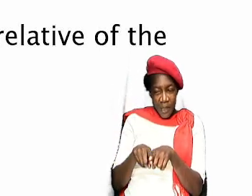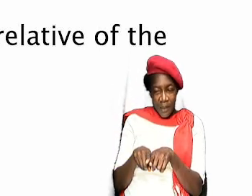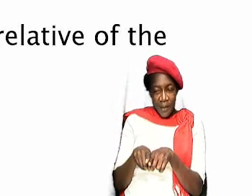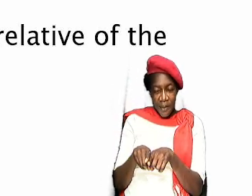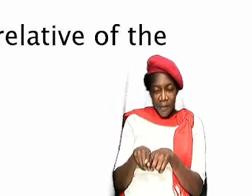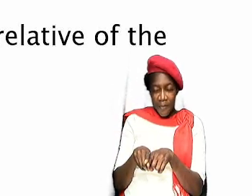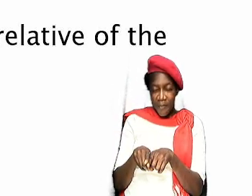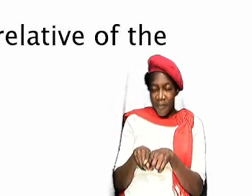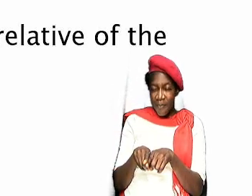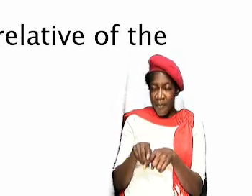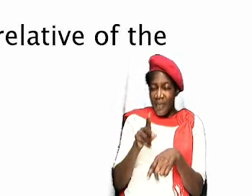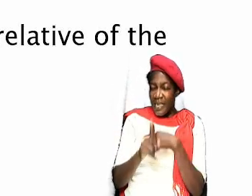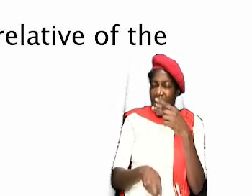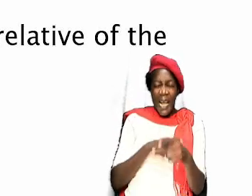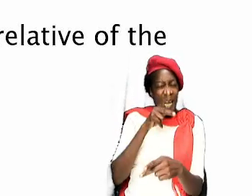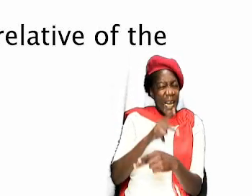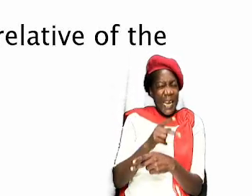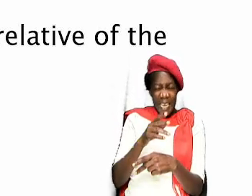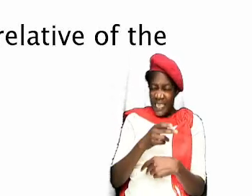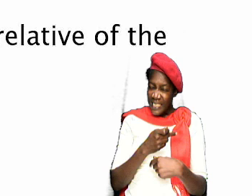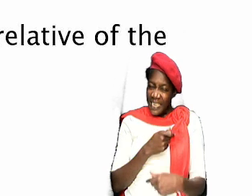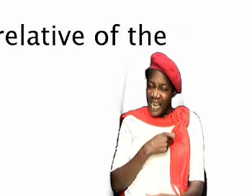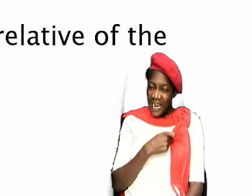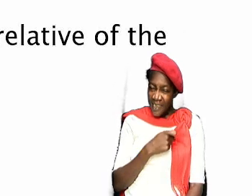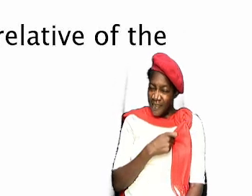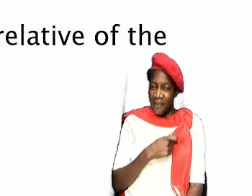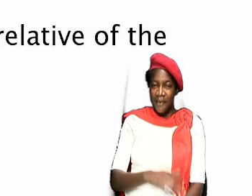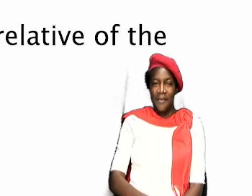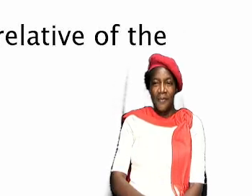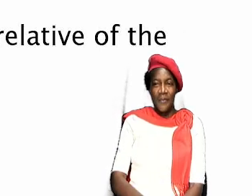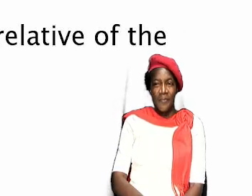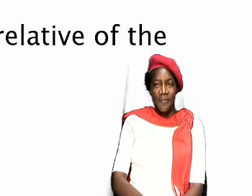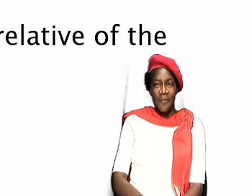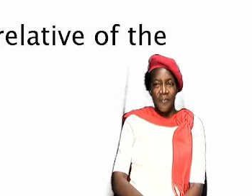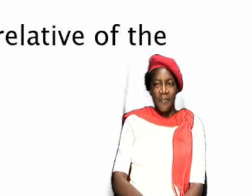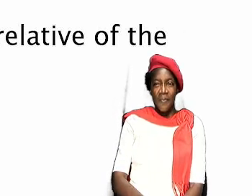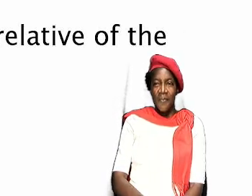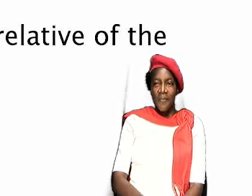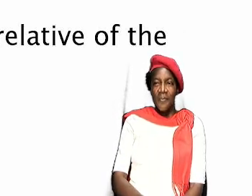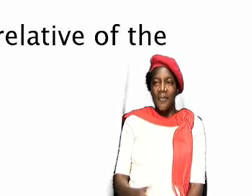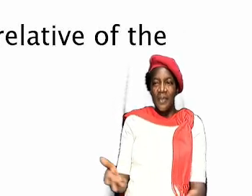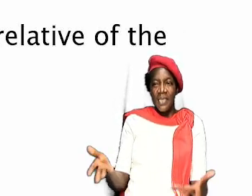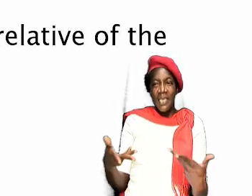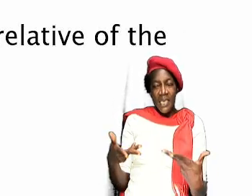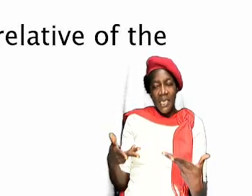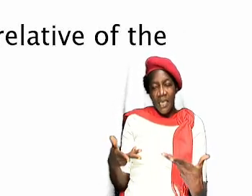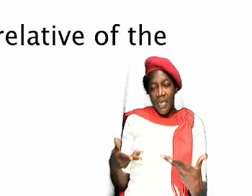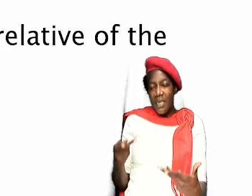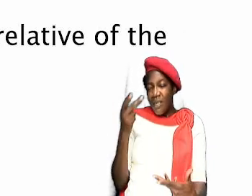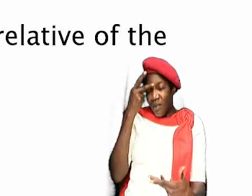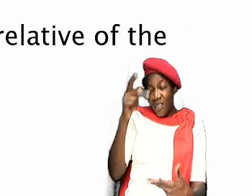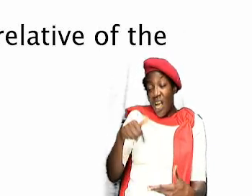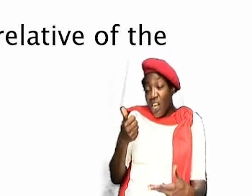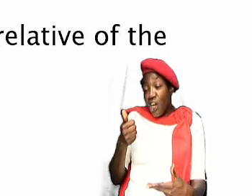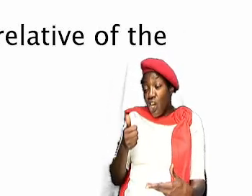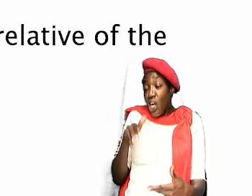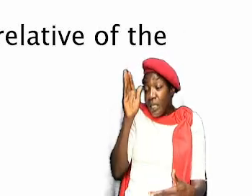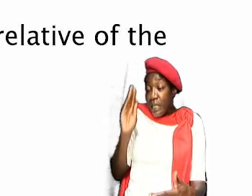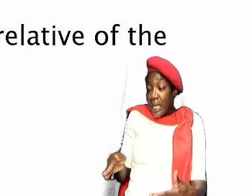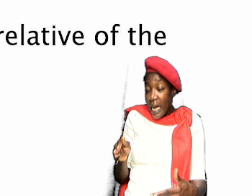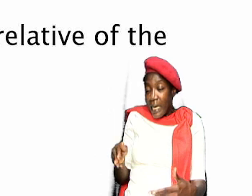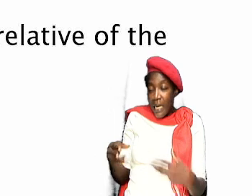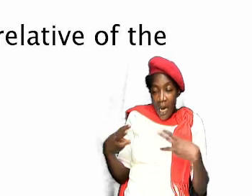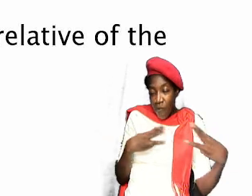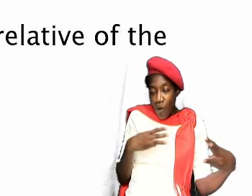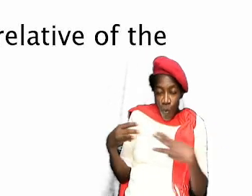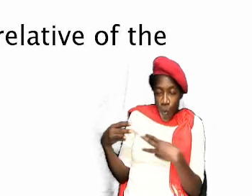also kind-hearted. Though David was a man of war, here we see another side of the warrior king.